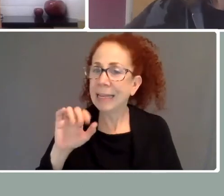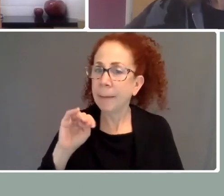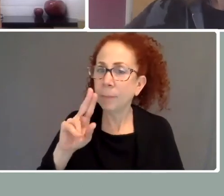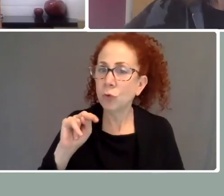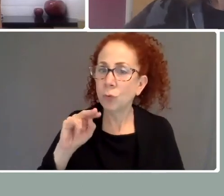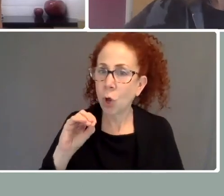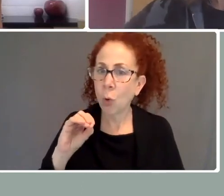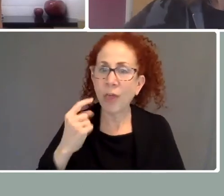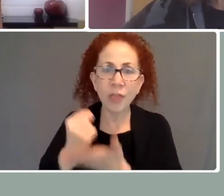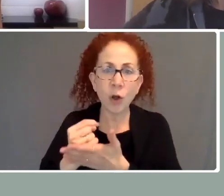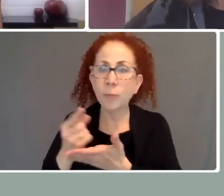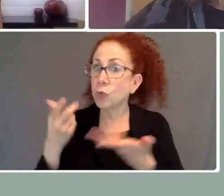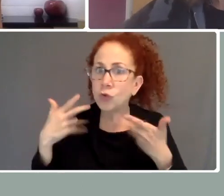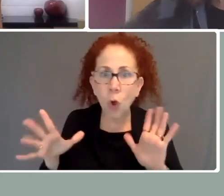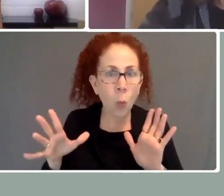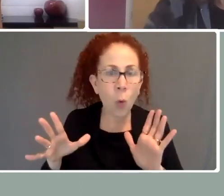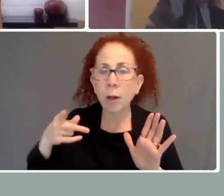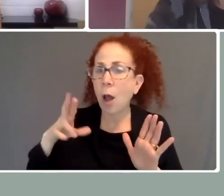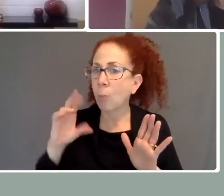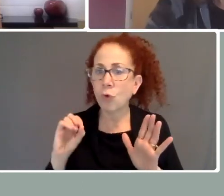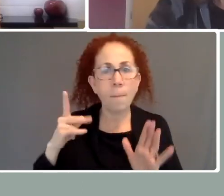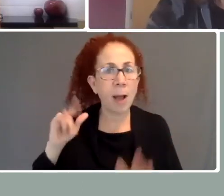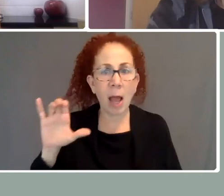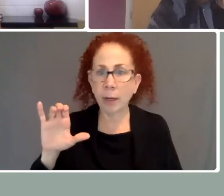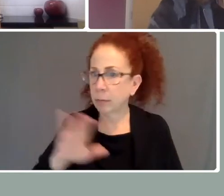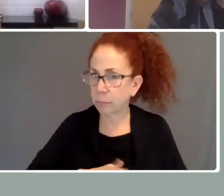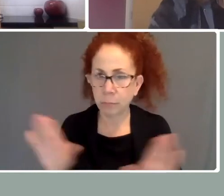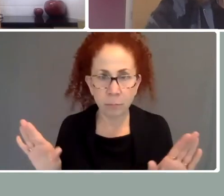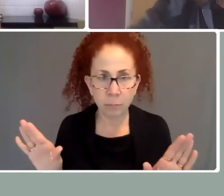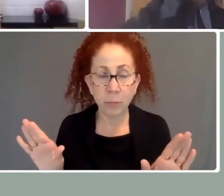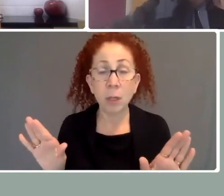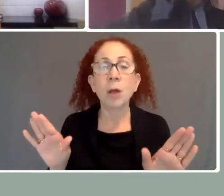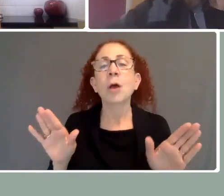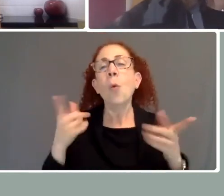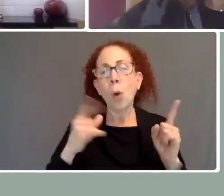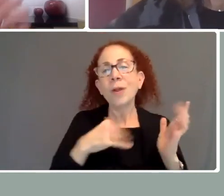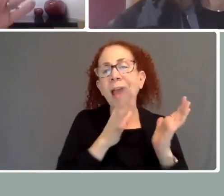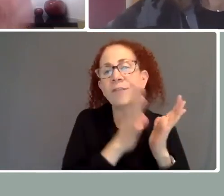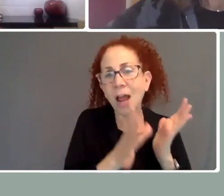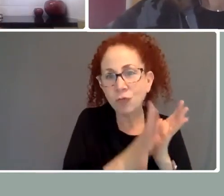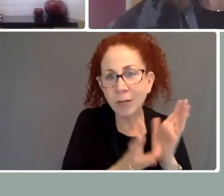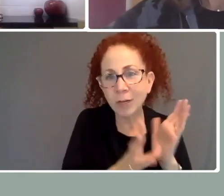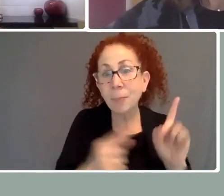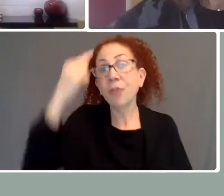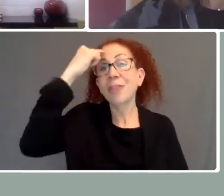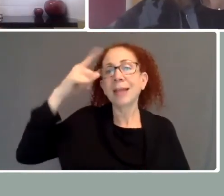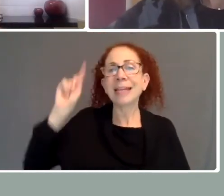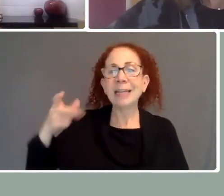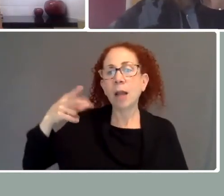do not want to take probiotics. So often when we have diarrhea, people are like, oh, go take a